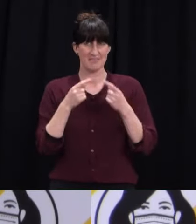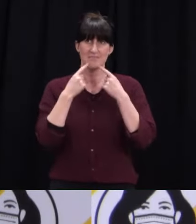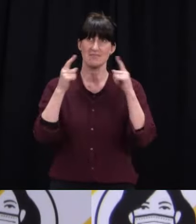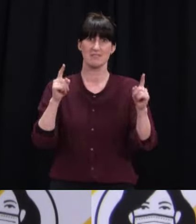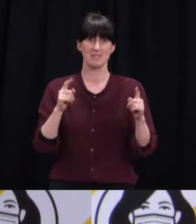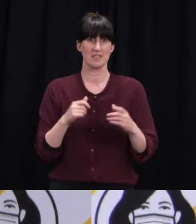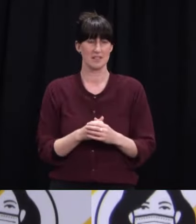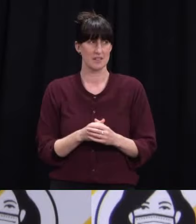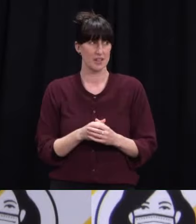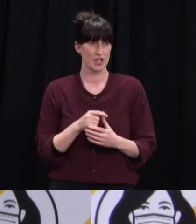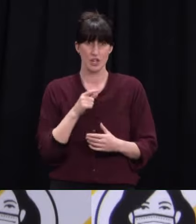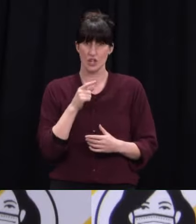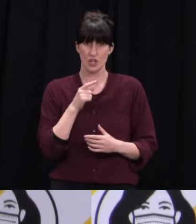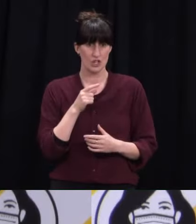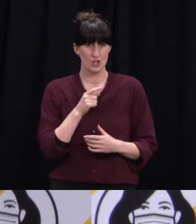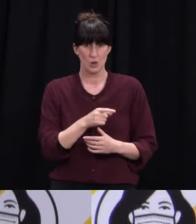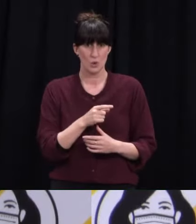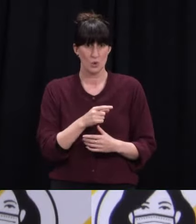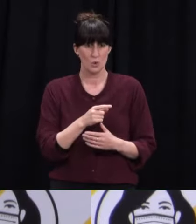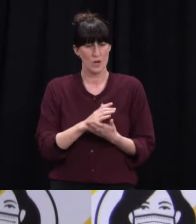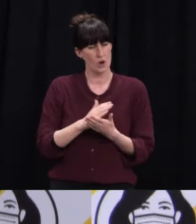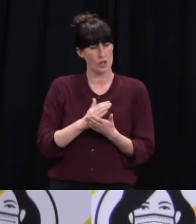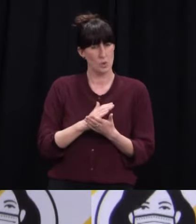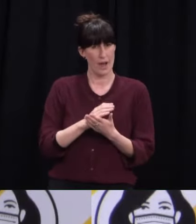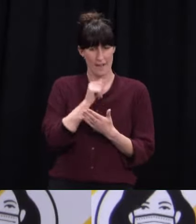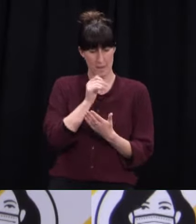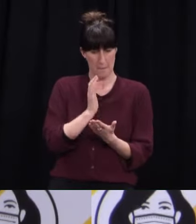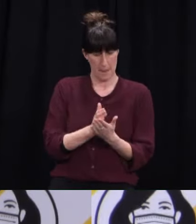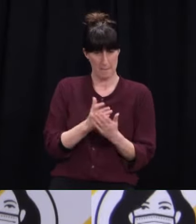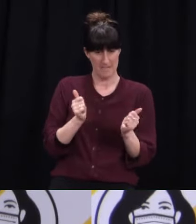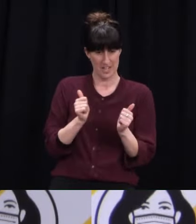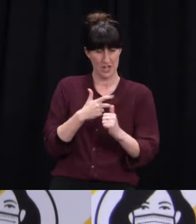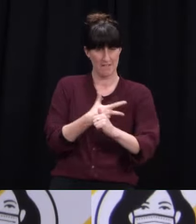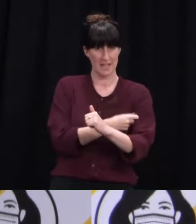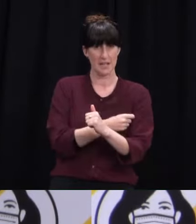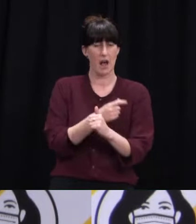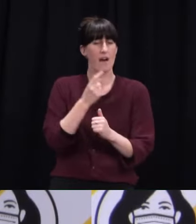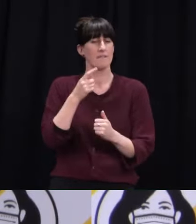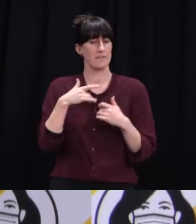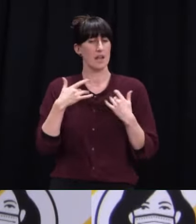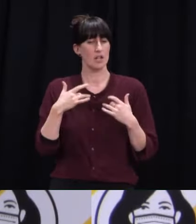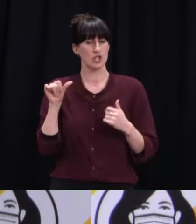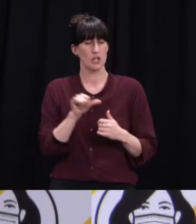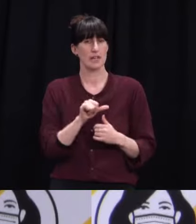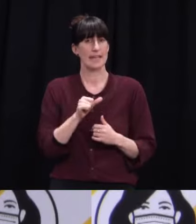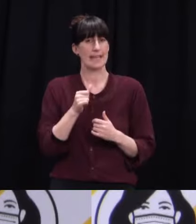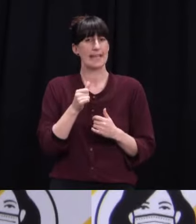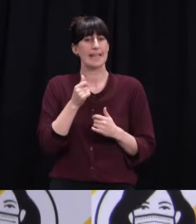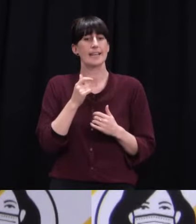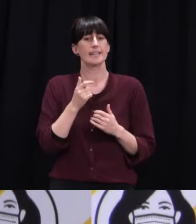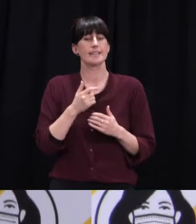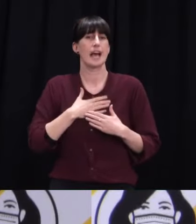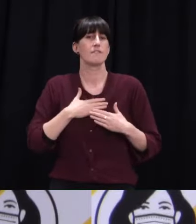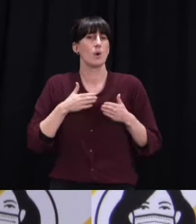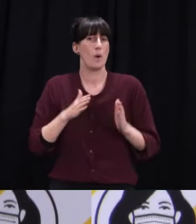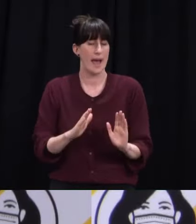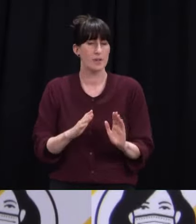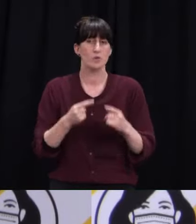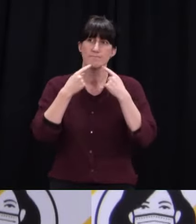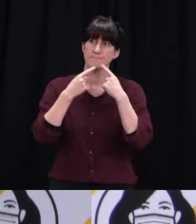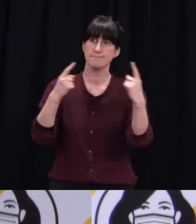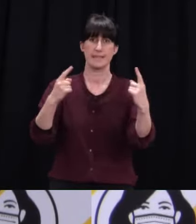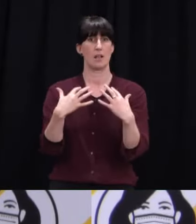If you weren't sure whether people were vaccinated or not, wouldn't it be to err on the side of caution to go public and tell people that they may